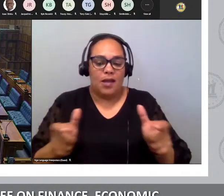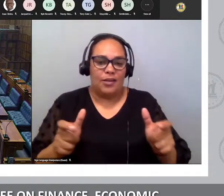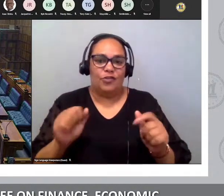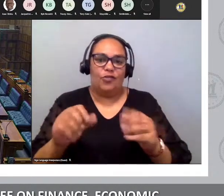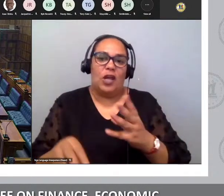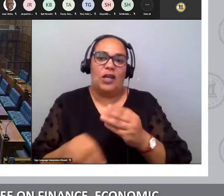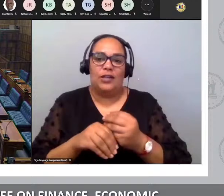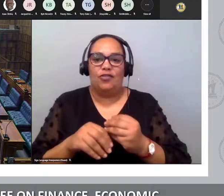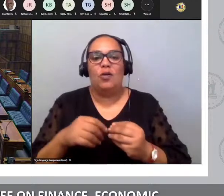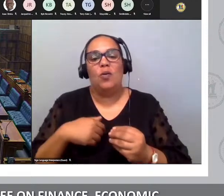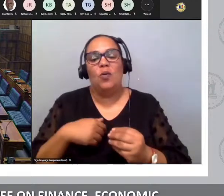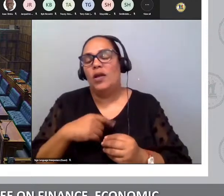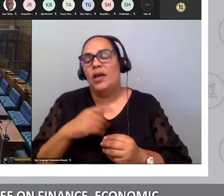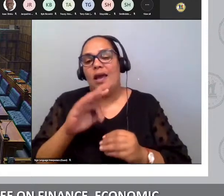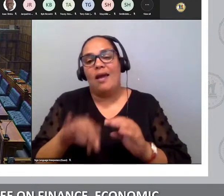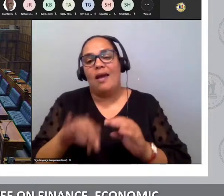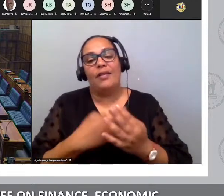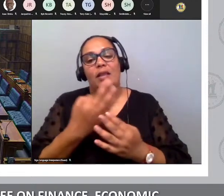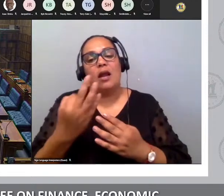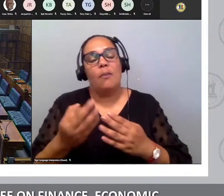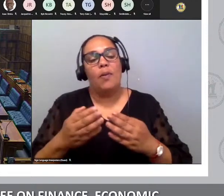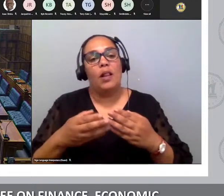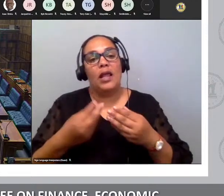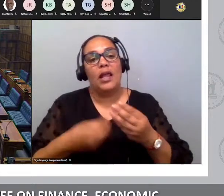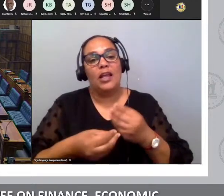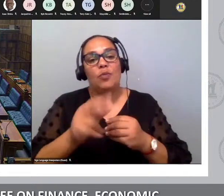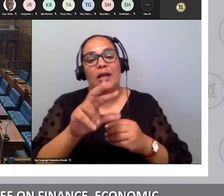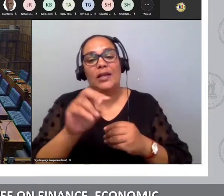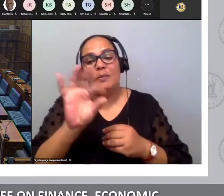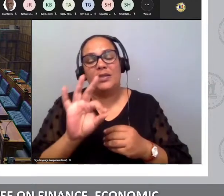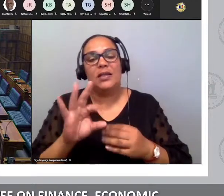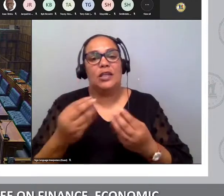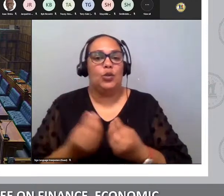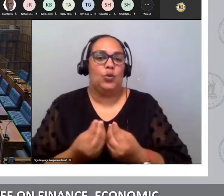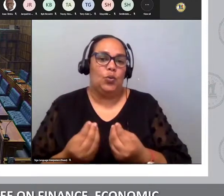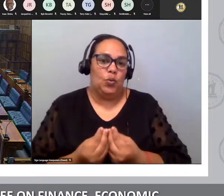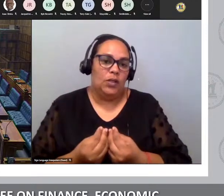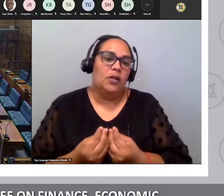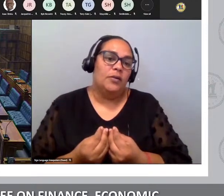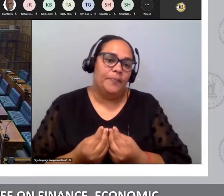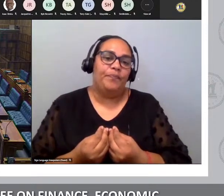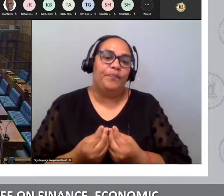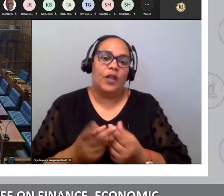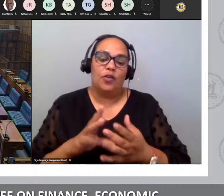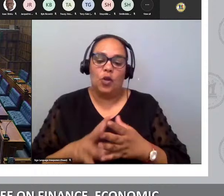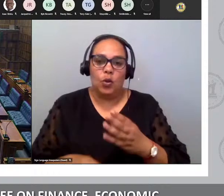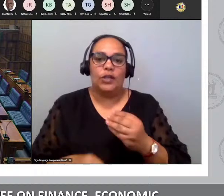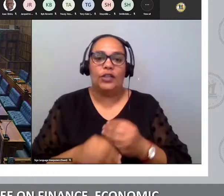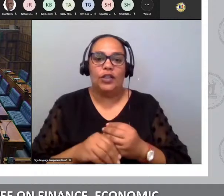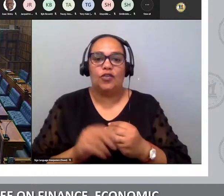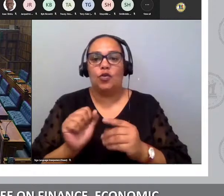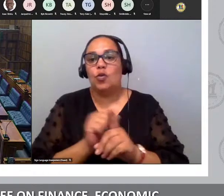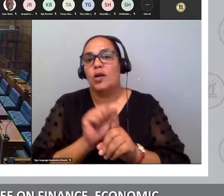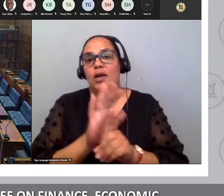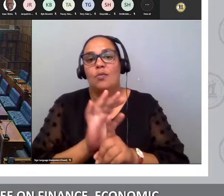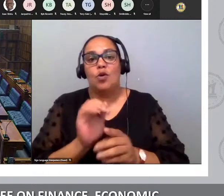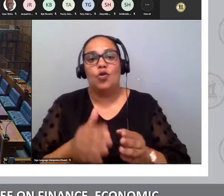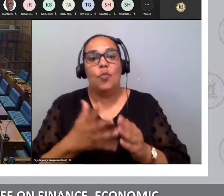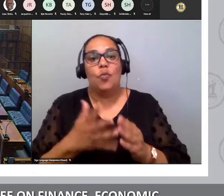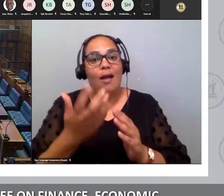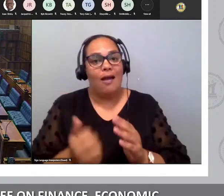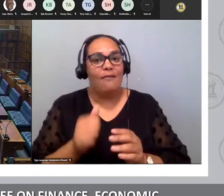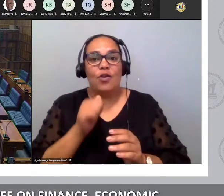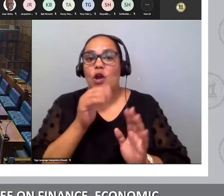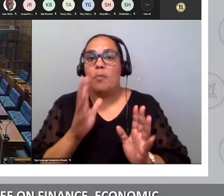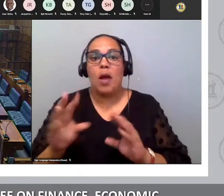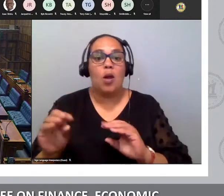addition we we talk at triple exports about 80% of that will be Goods um in addition the the impact that the port has is not